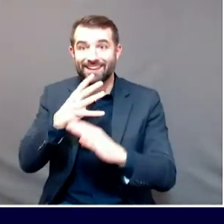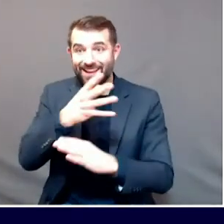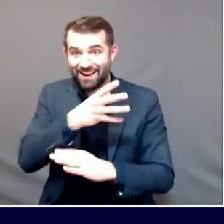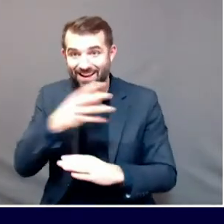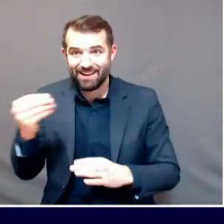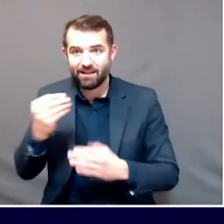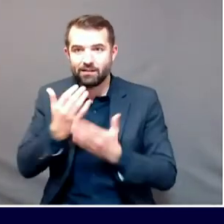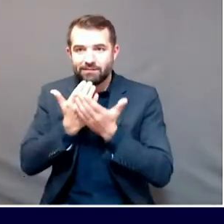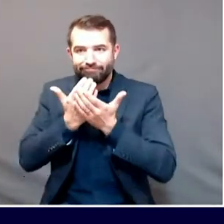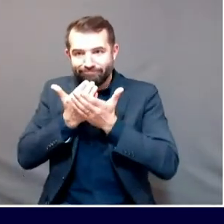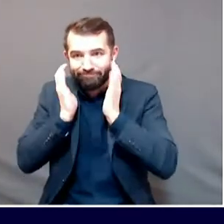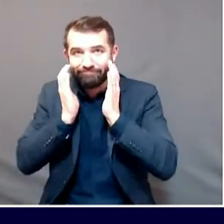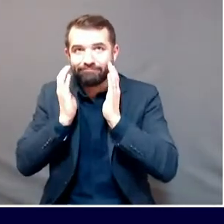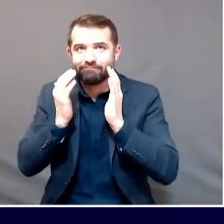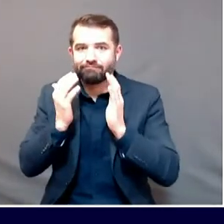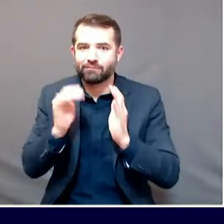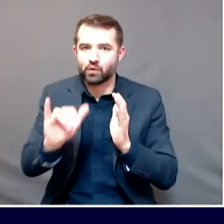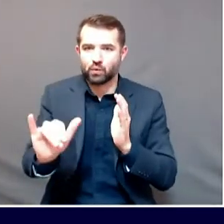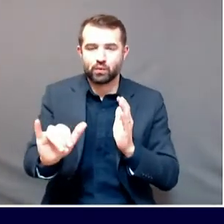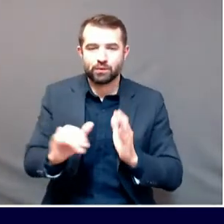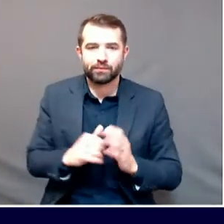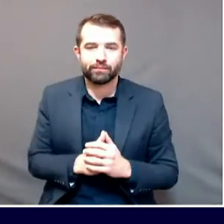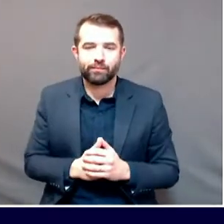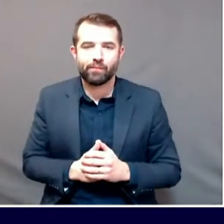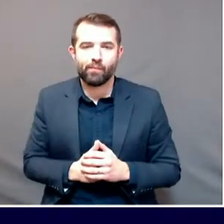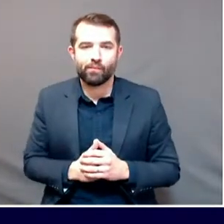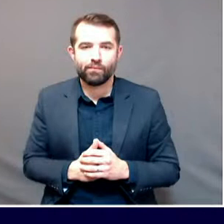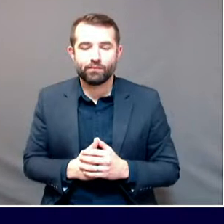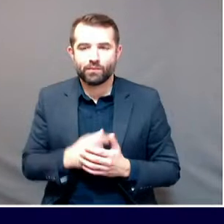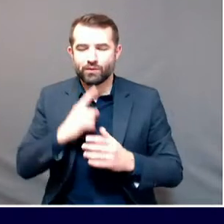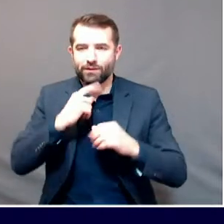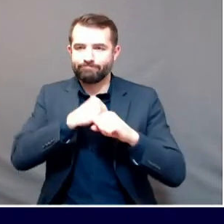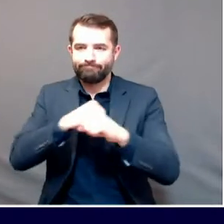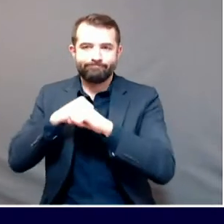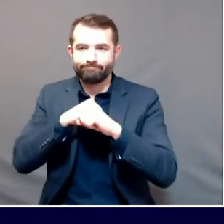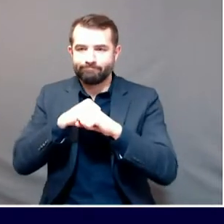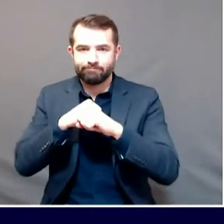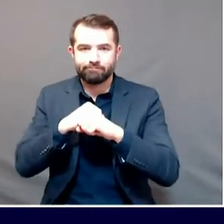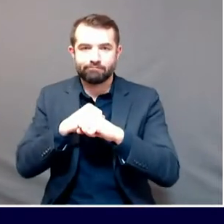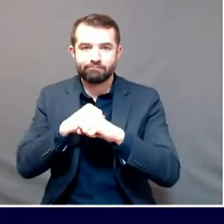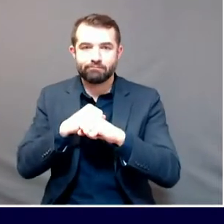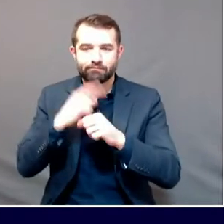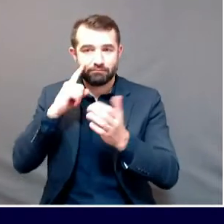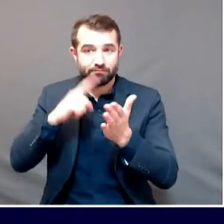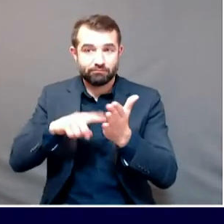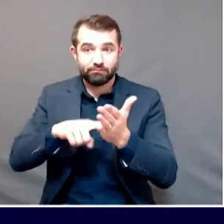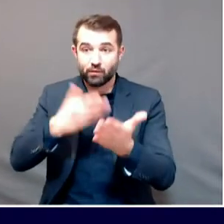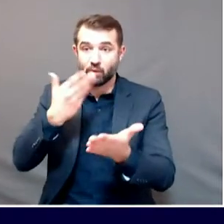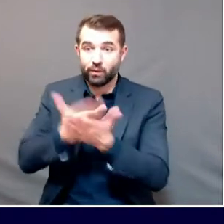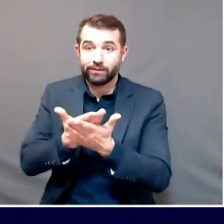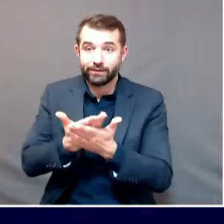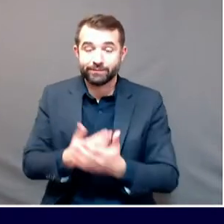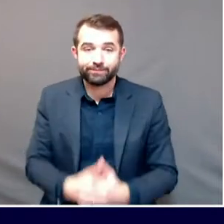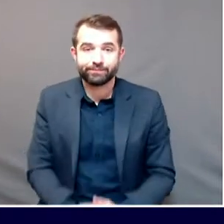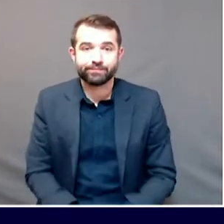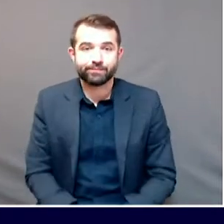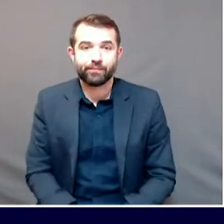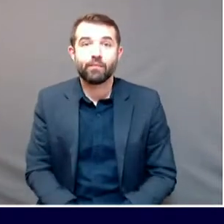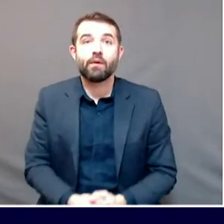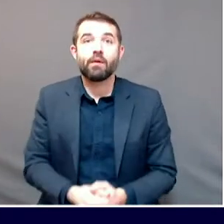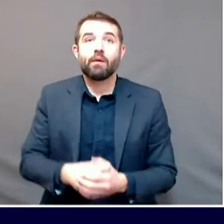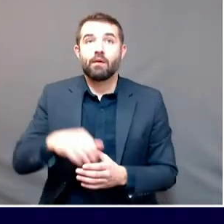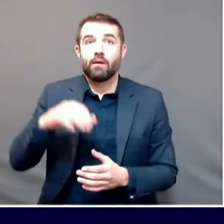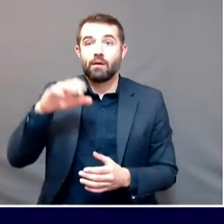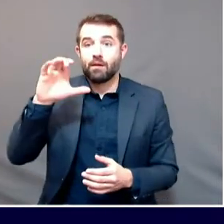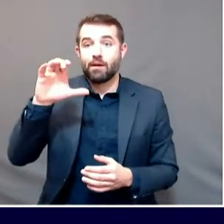reducing the likelihood of community transmission. The science is well settled on that. We just need to uncover more facts to be able to speak